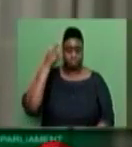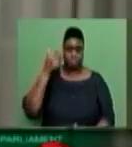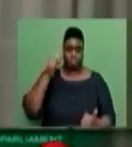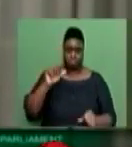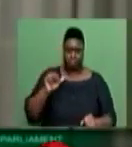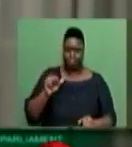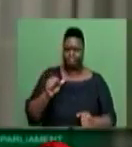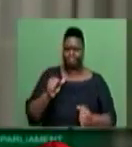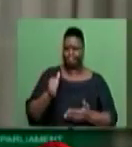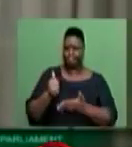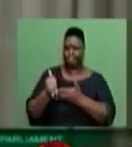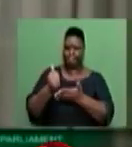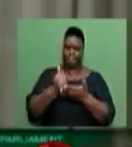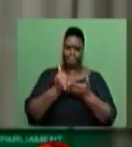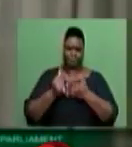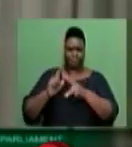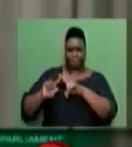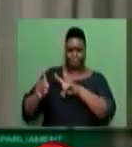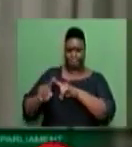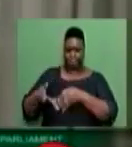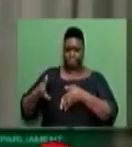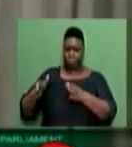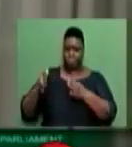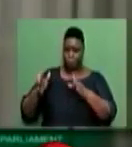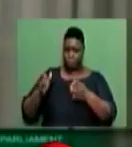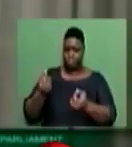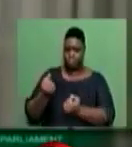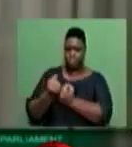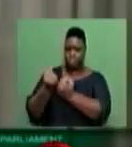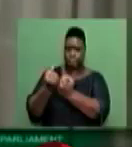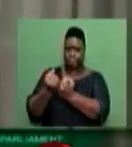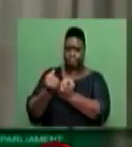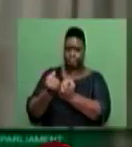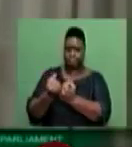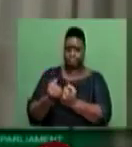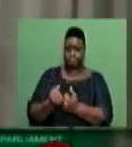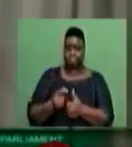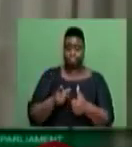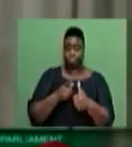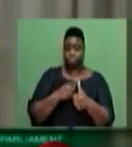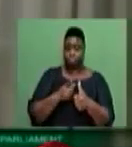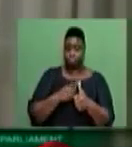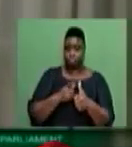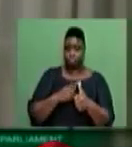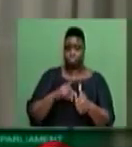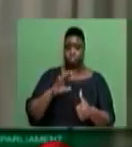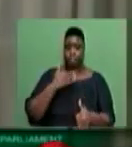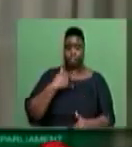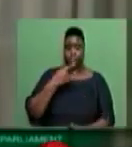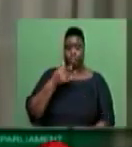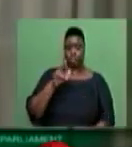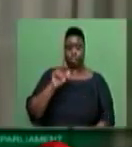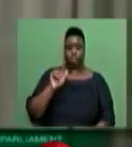community of Tobago, including the Tourism Accommodation Relief Grant,